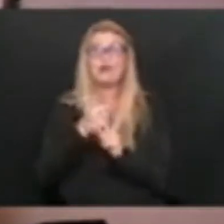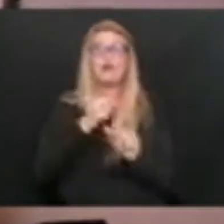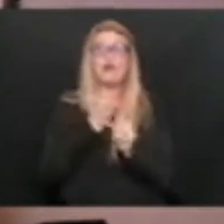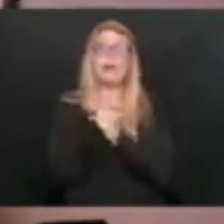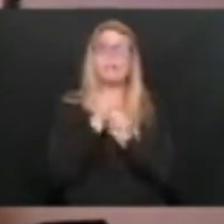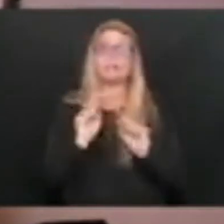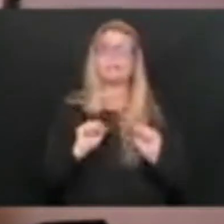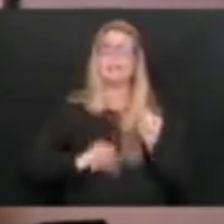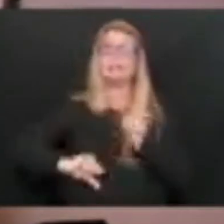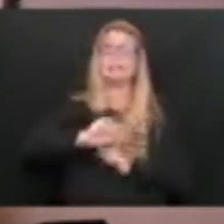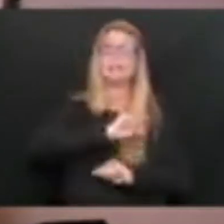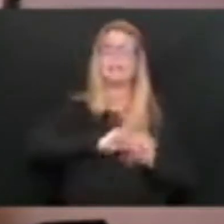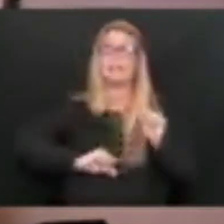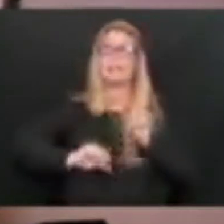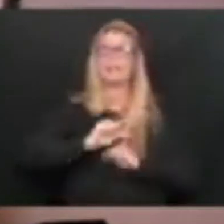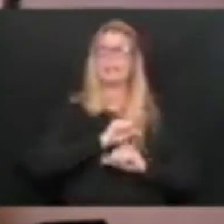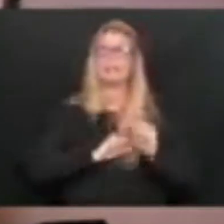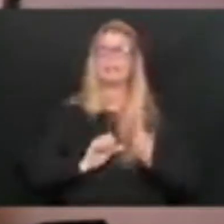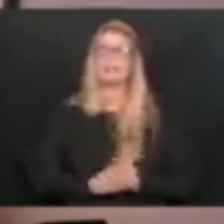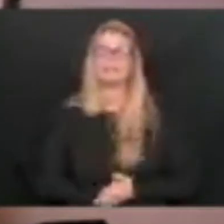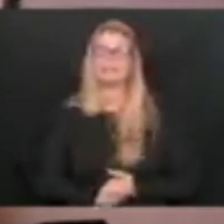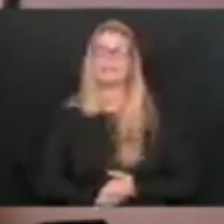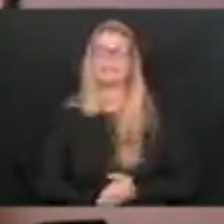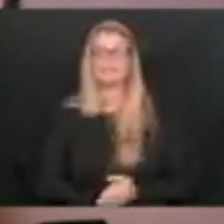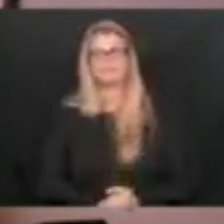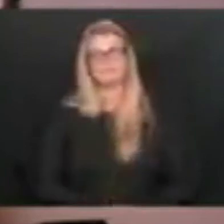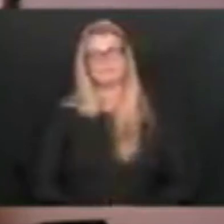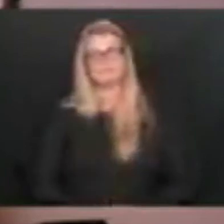will always do the right thing to serve each other. Thank you.